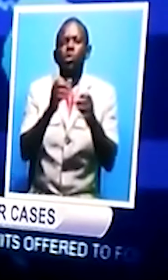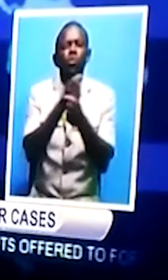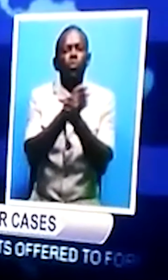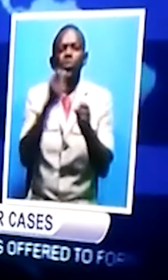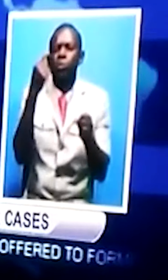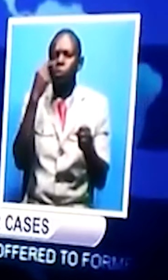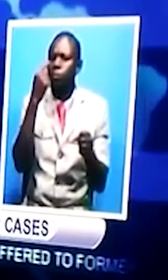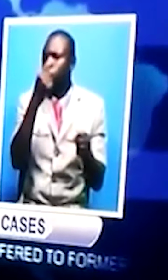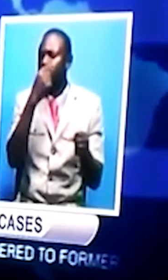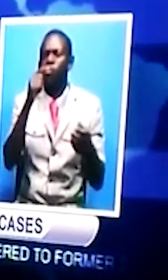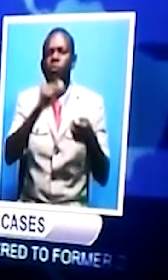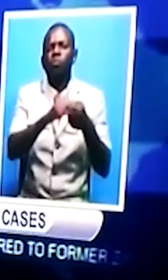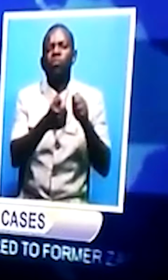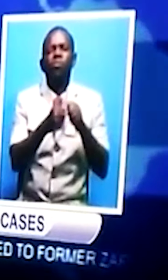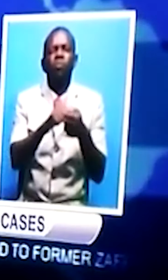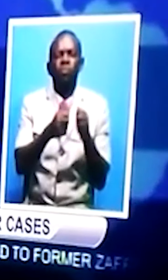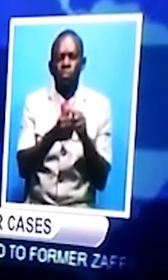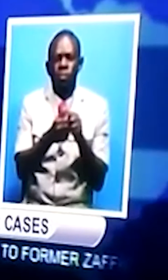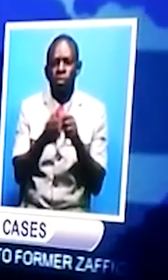delegation leader,